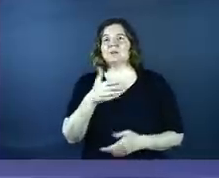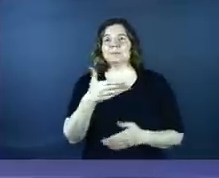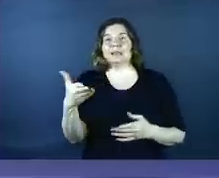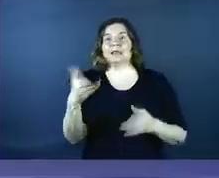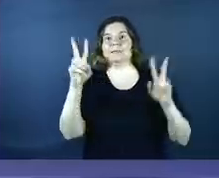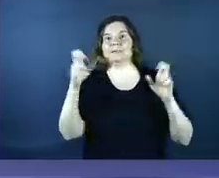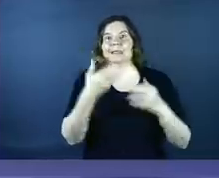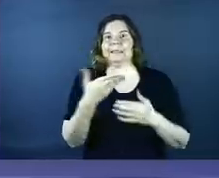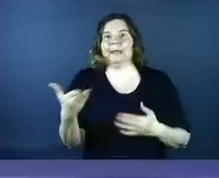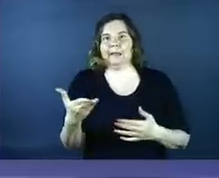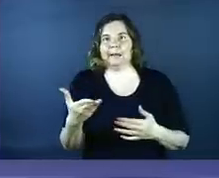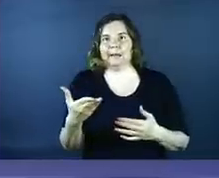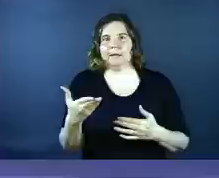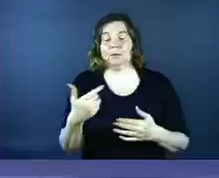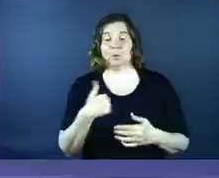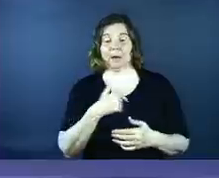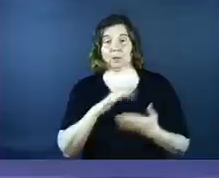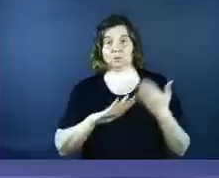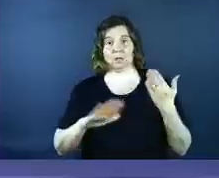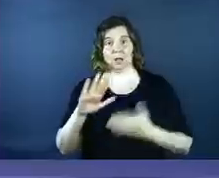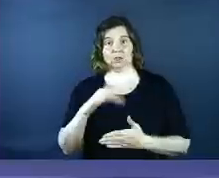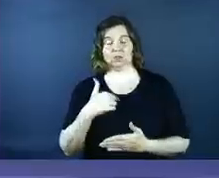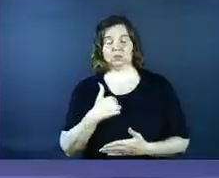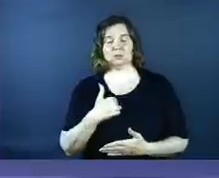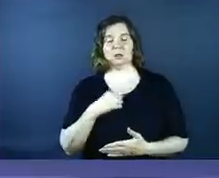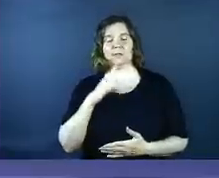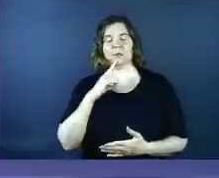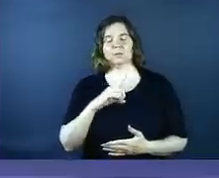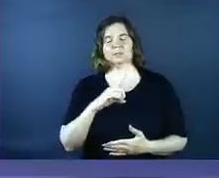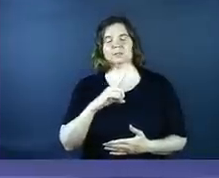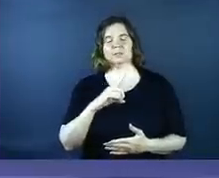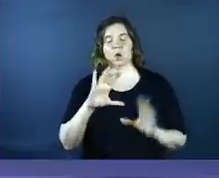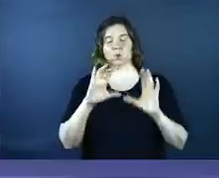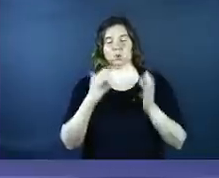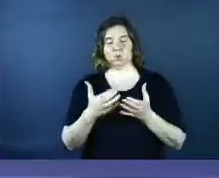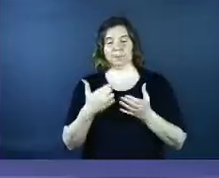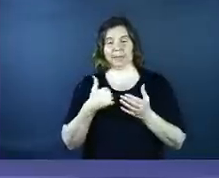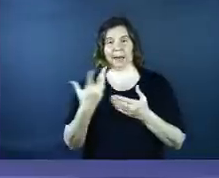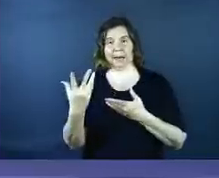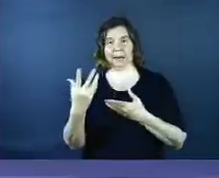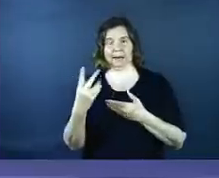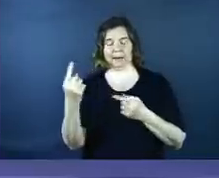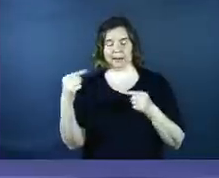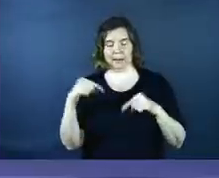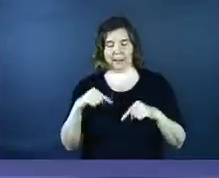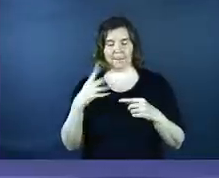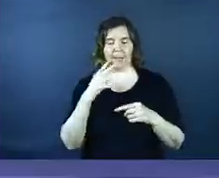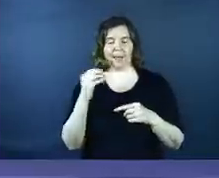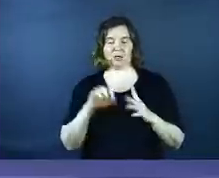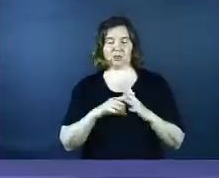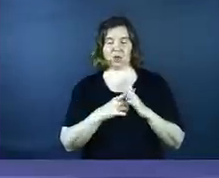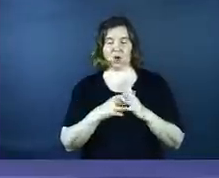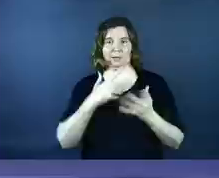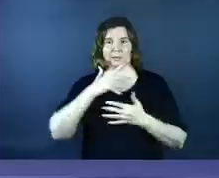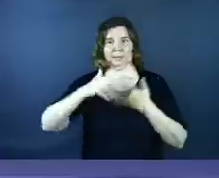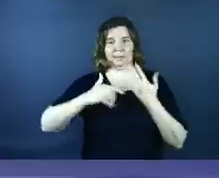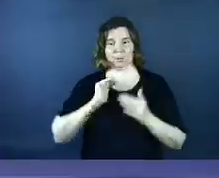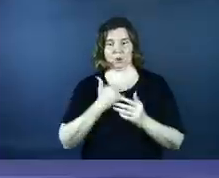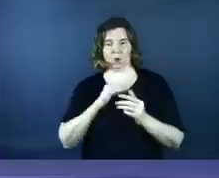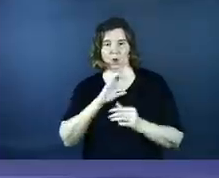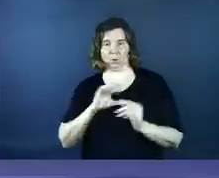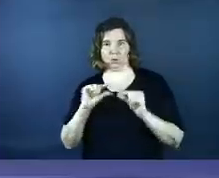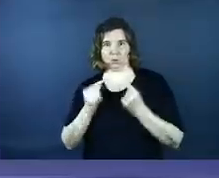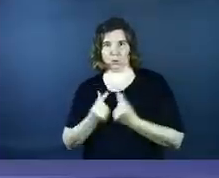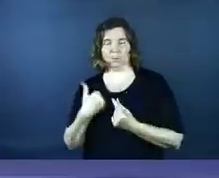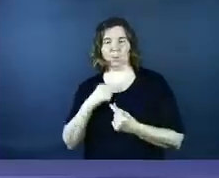thing. When I was in college, there was a group that had come and it started mingling with our Christian